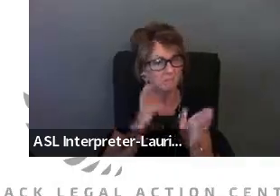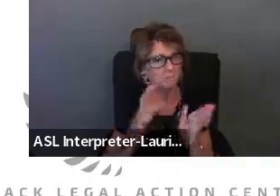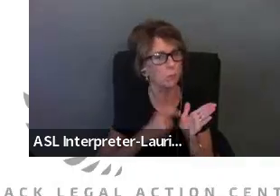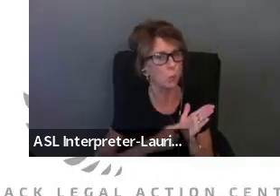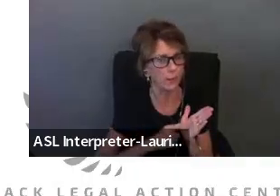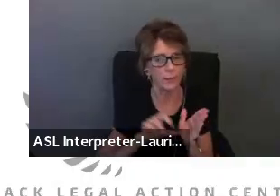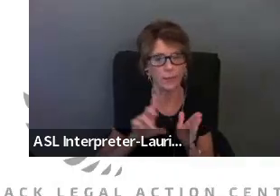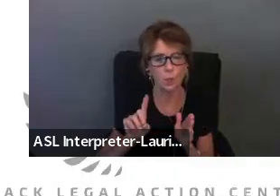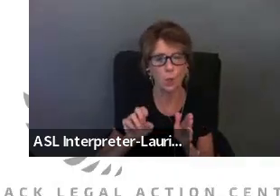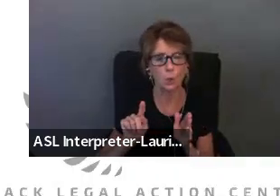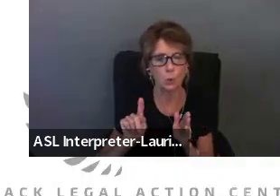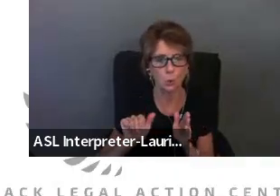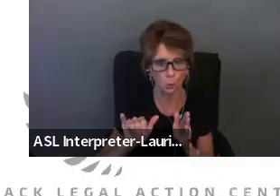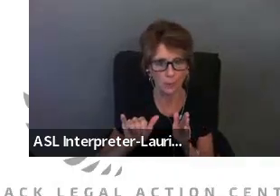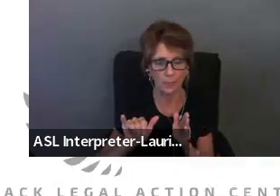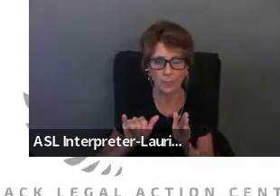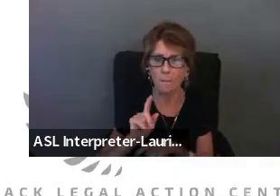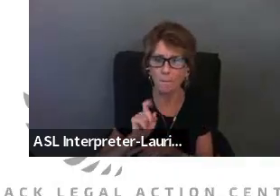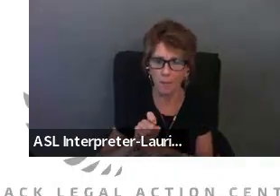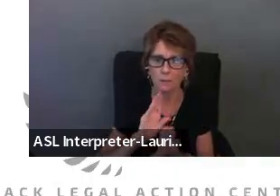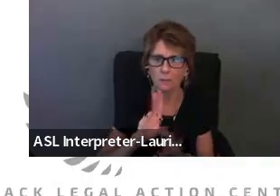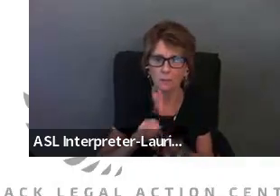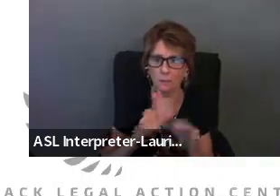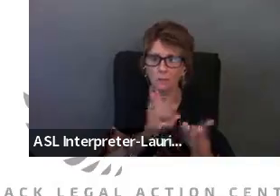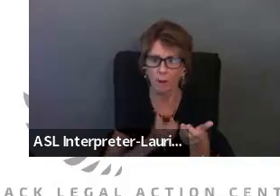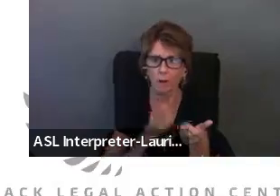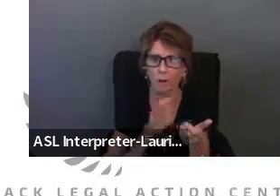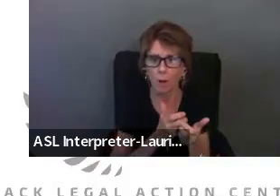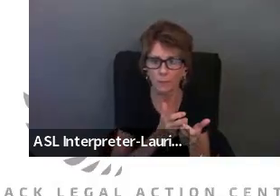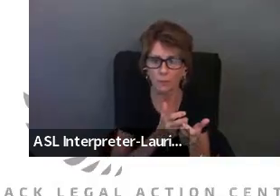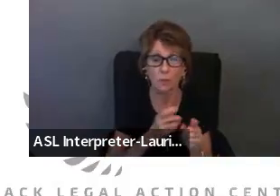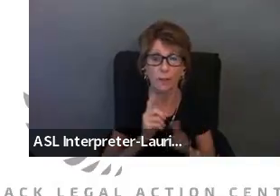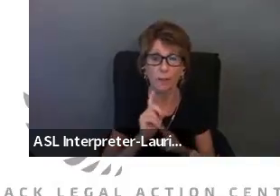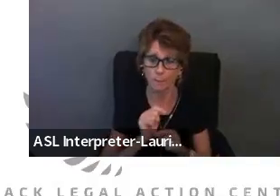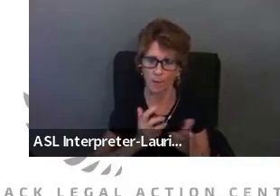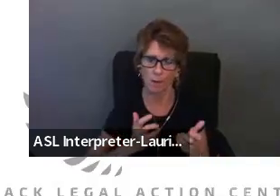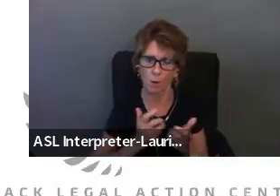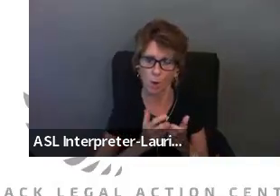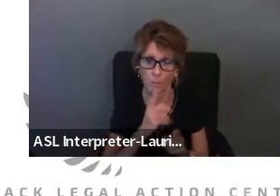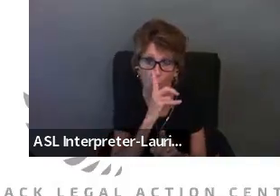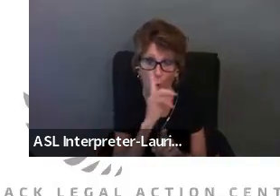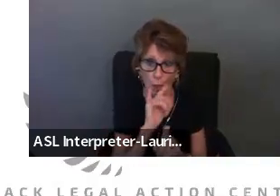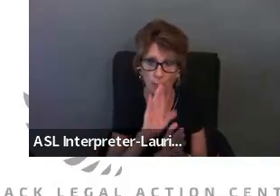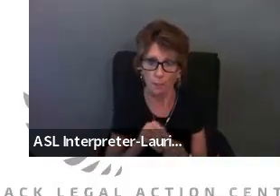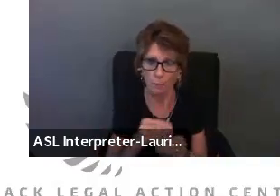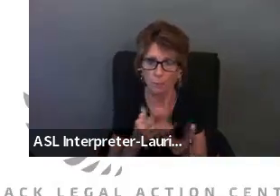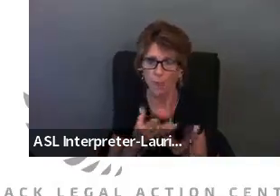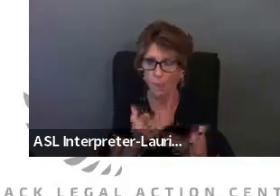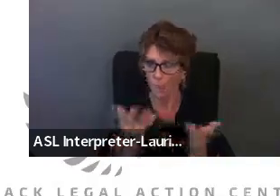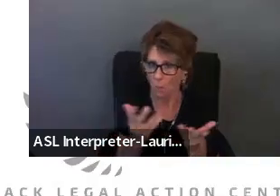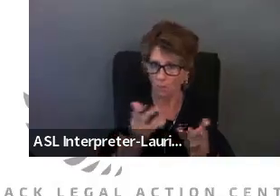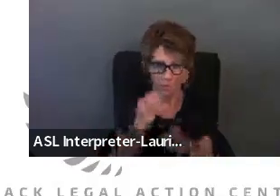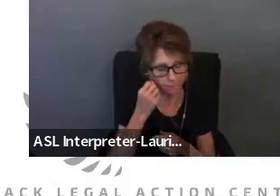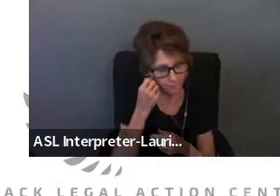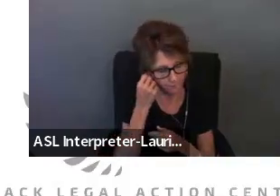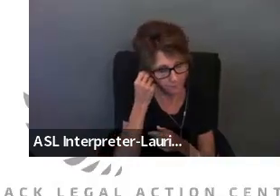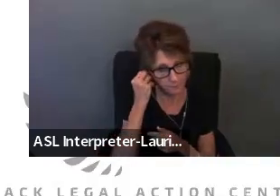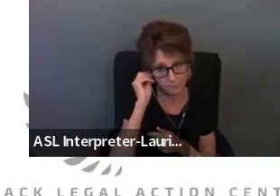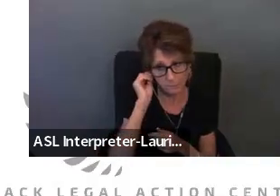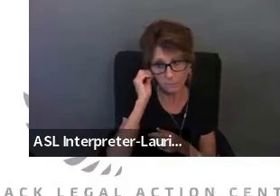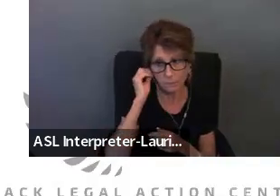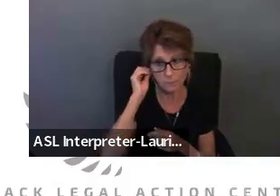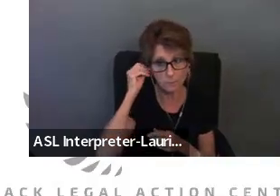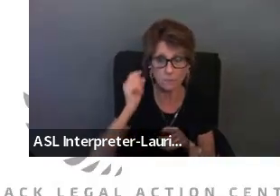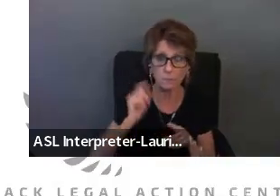accommodate, there is a need to accommodate, what that accommodation looks like. How much of that accommodation can I give? Can I